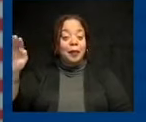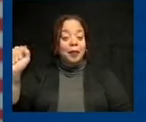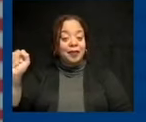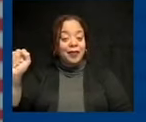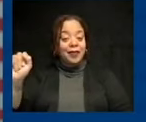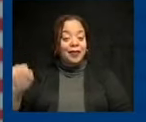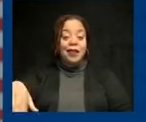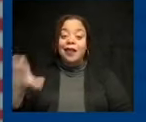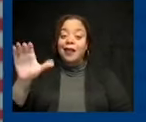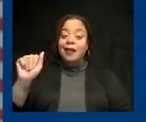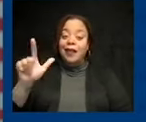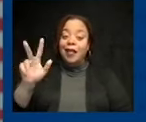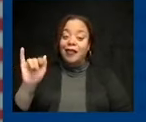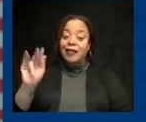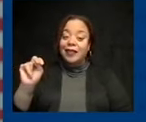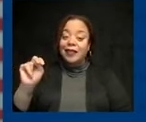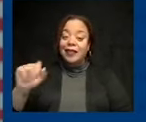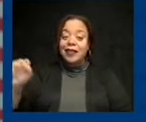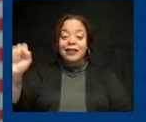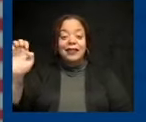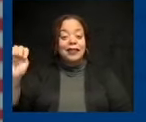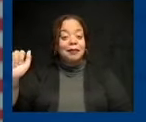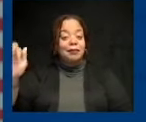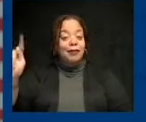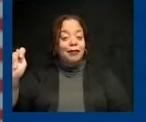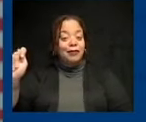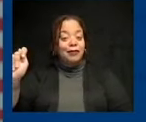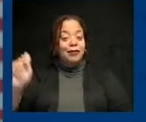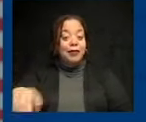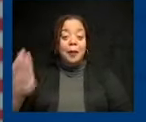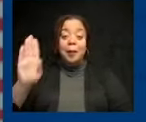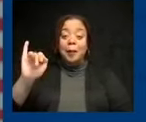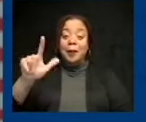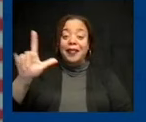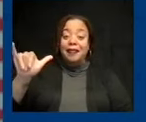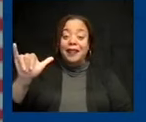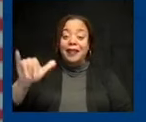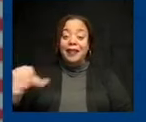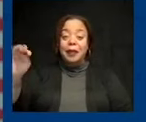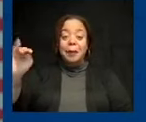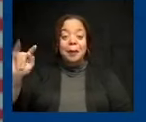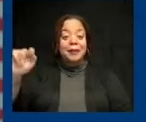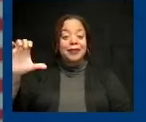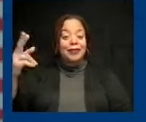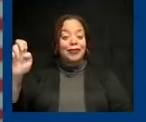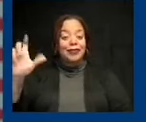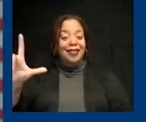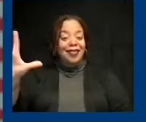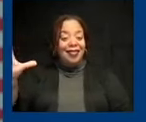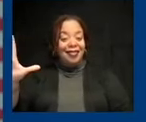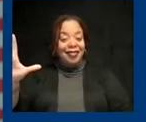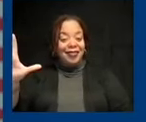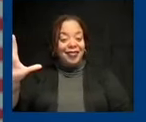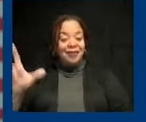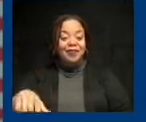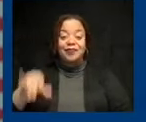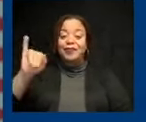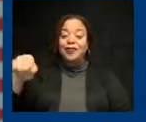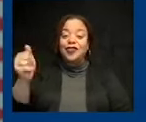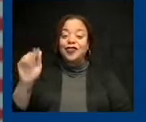Mitchell, Patsy Austin Gatson, Jamie Harrison, Lucy Macbeth, and Sam Park. Let's give them a round